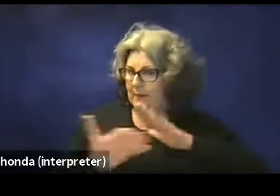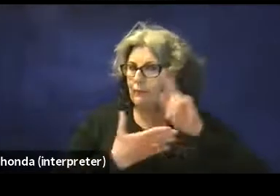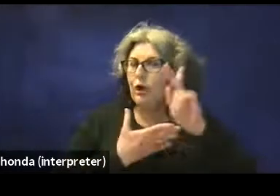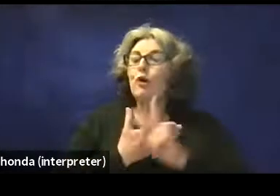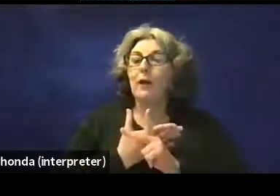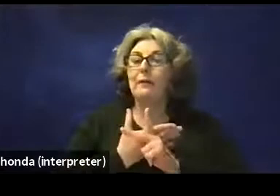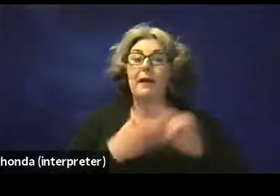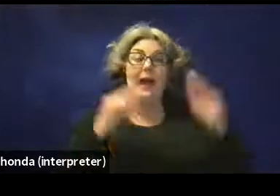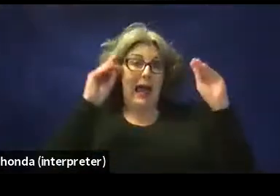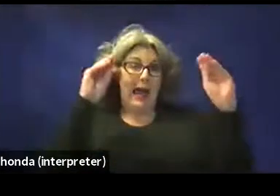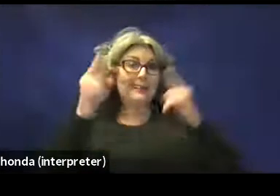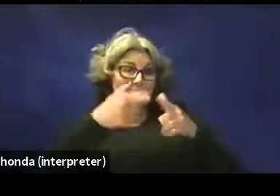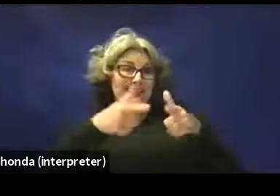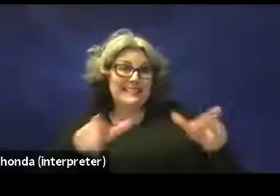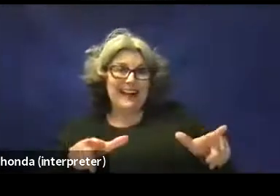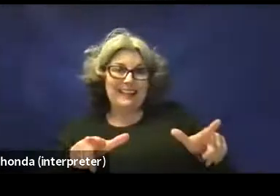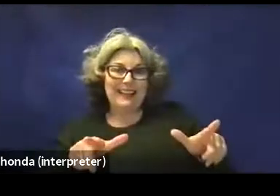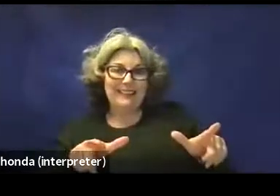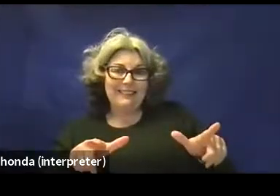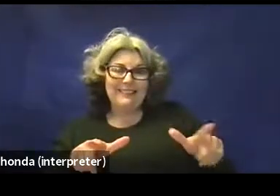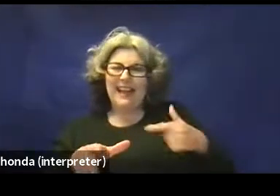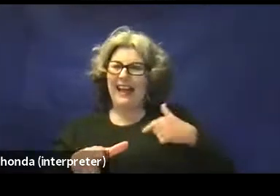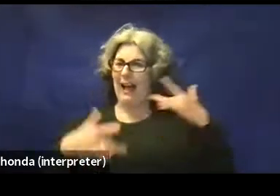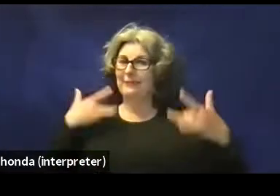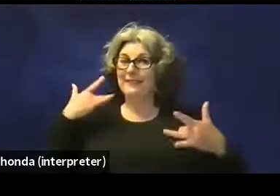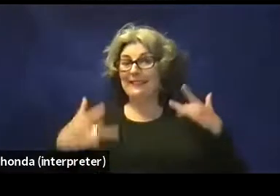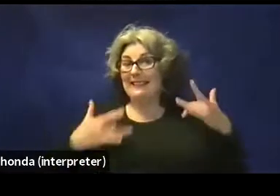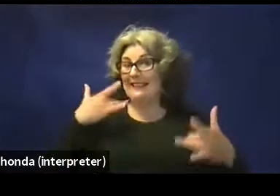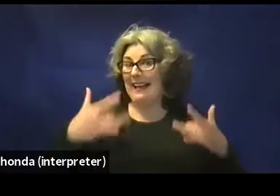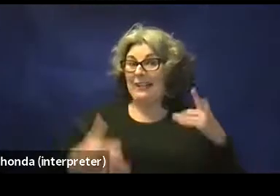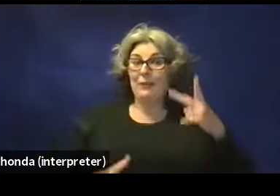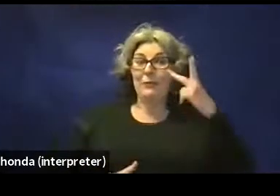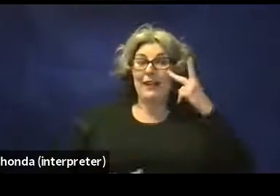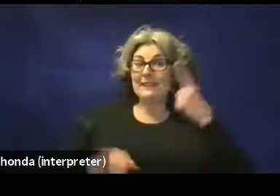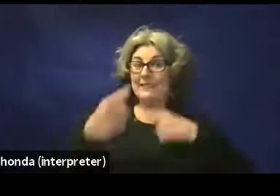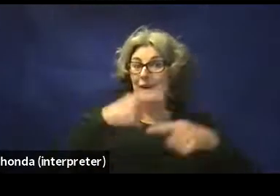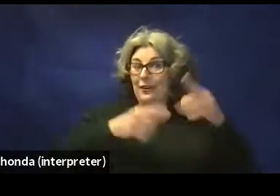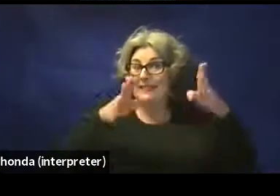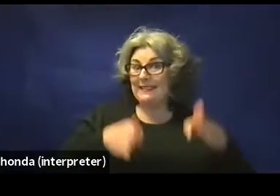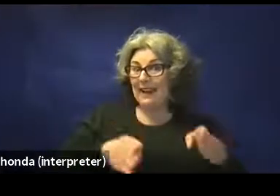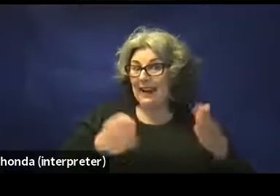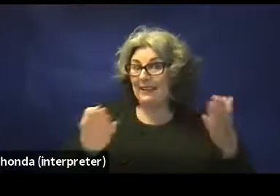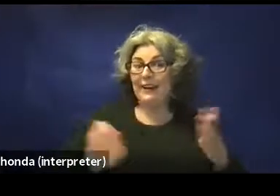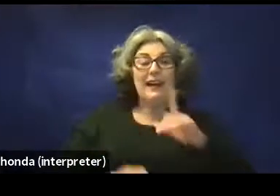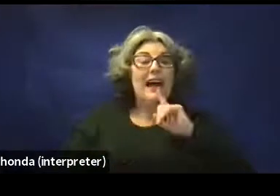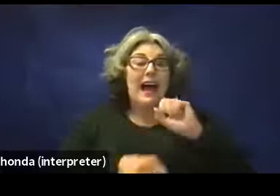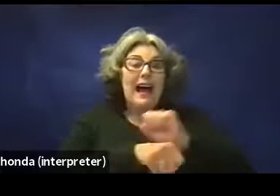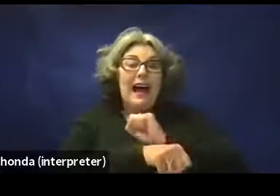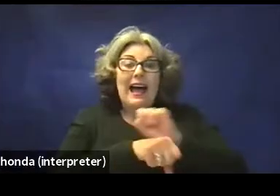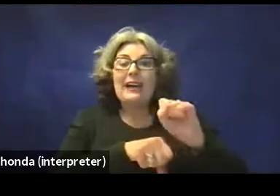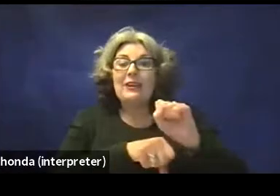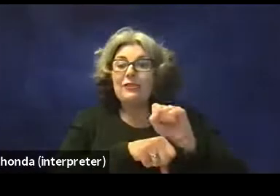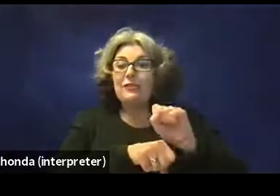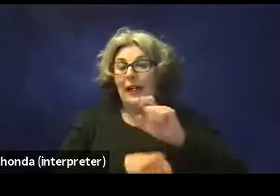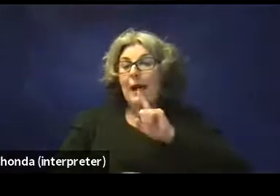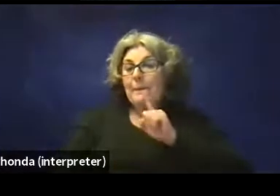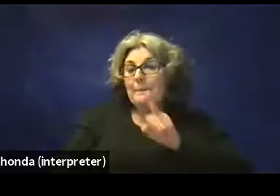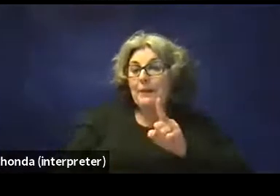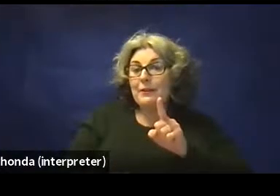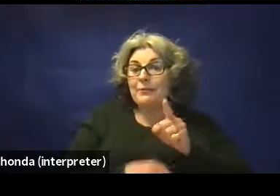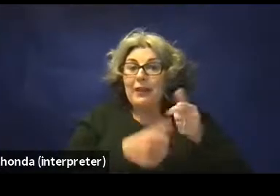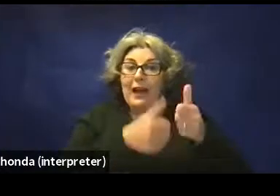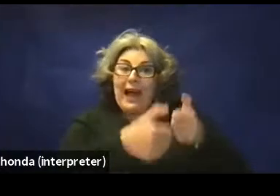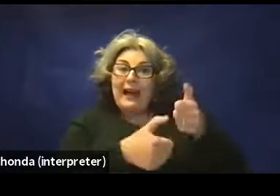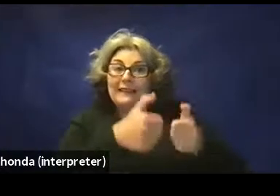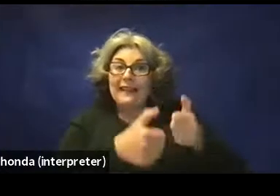I actually teach sign language. So I was so excited when I saw a signer that I actually, like made sure that I text one of